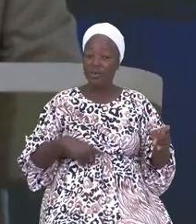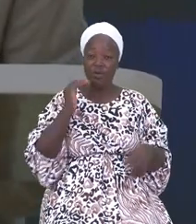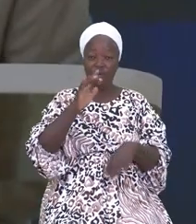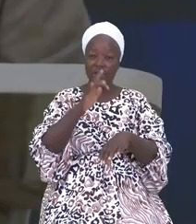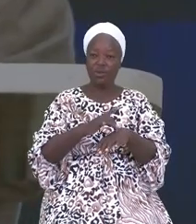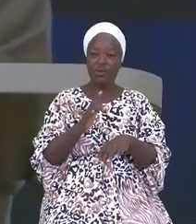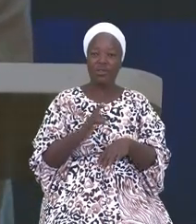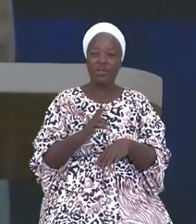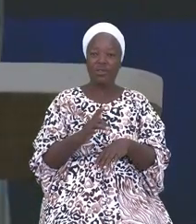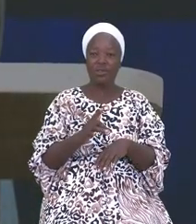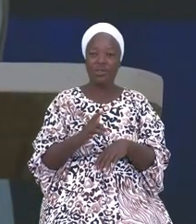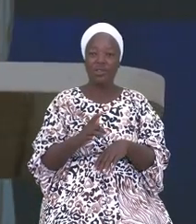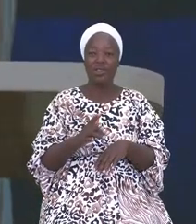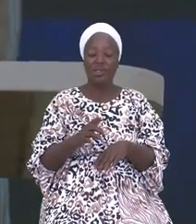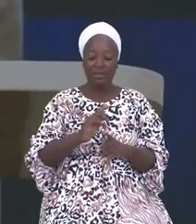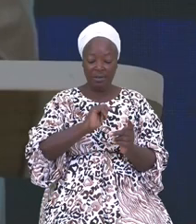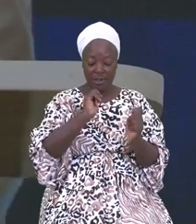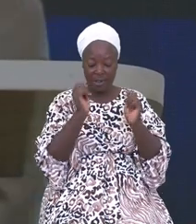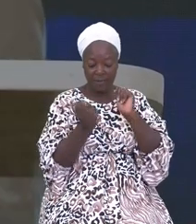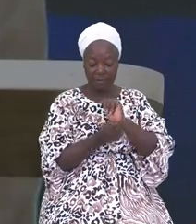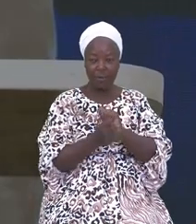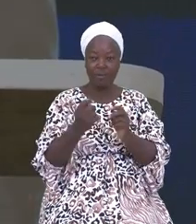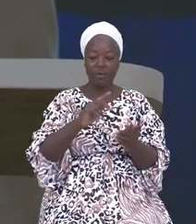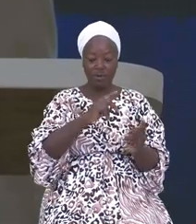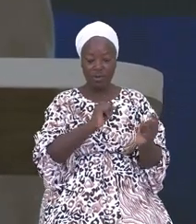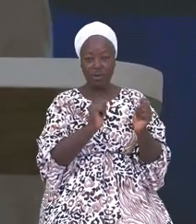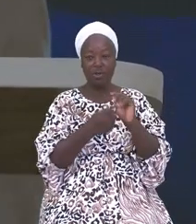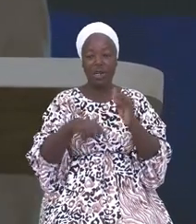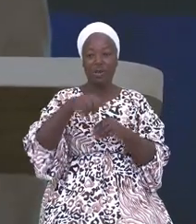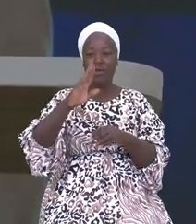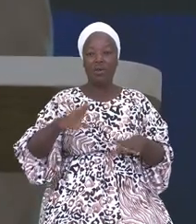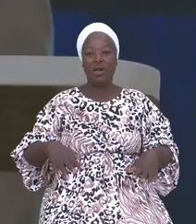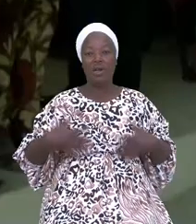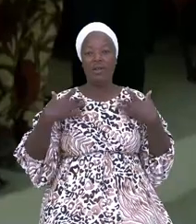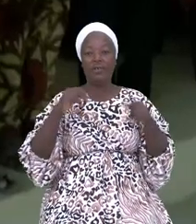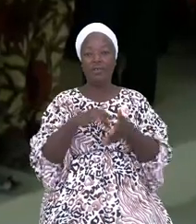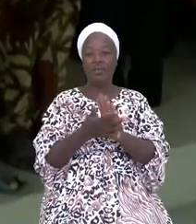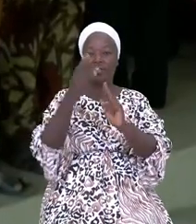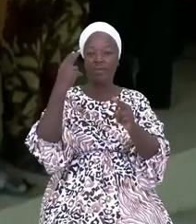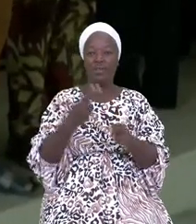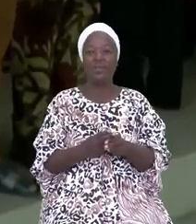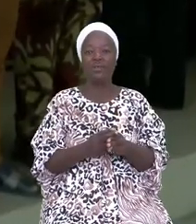touch, transform, turn around your life in Jesus' name.